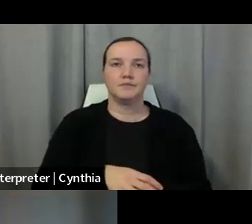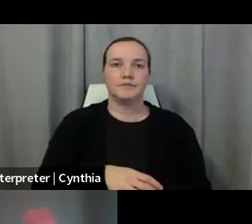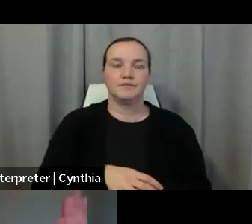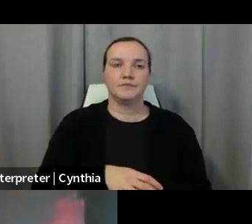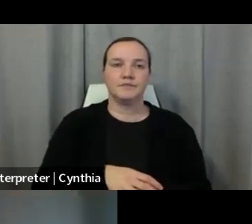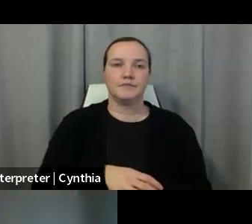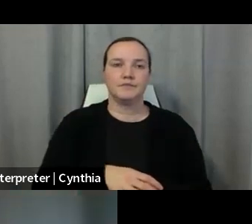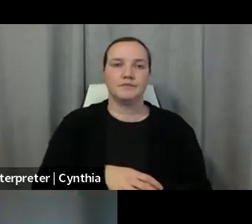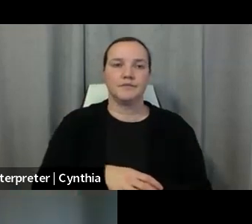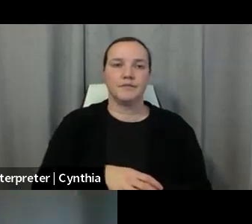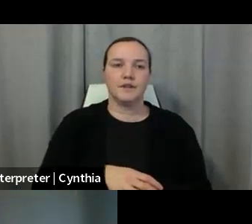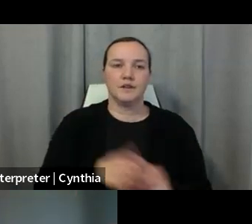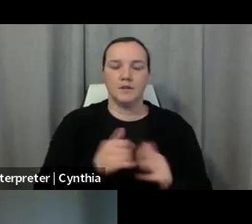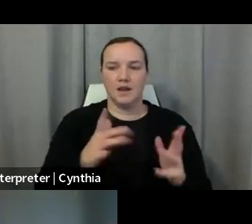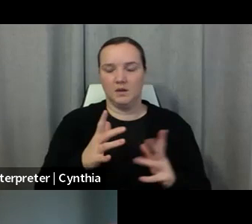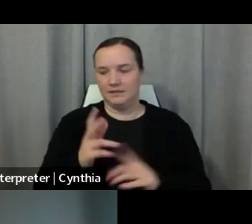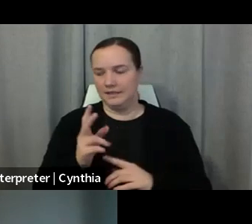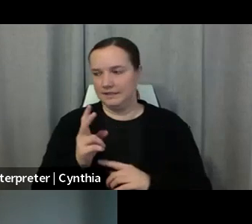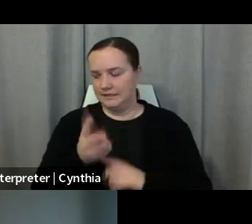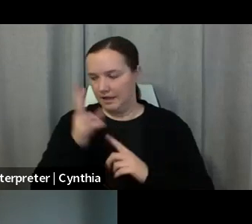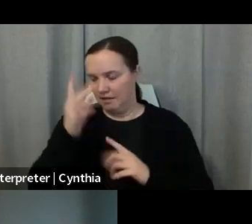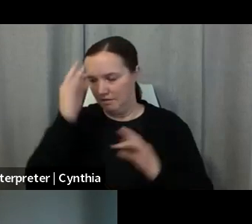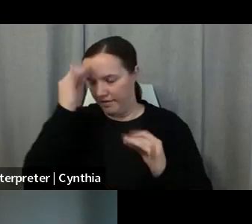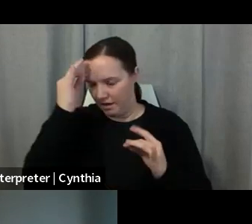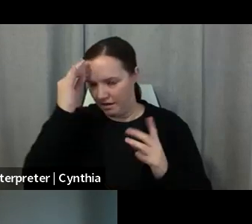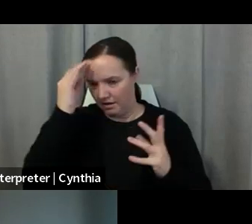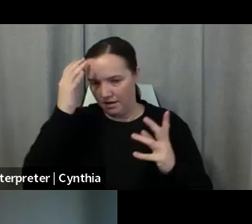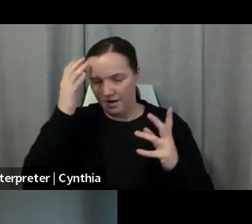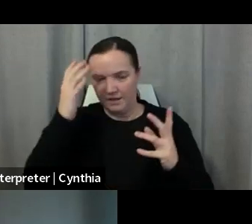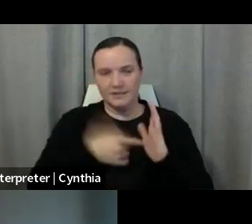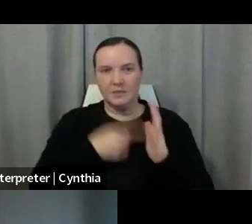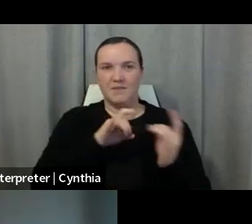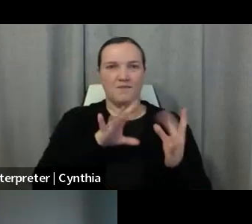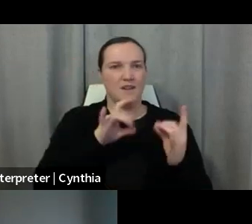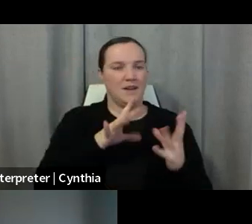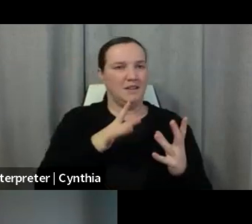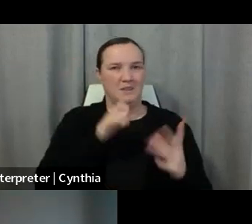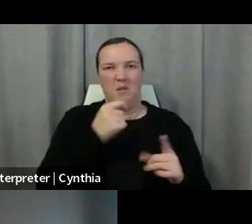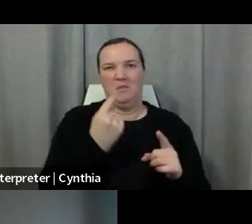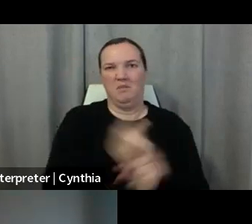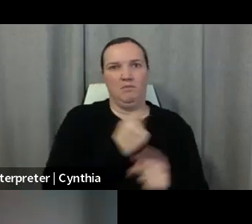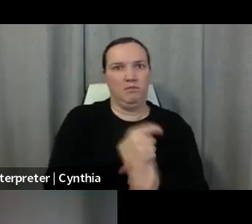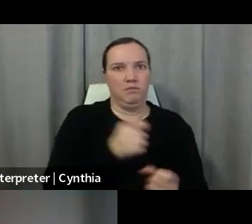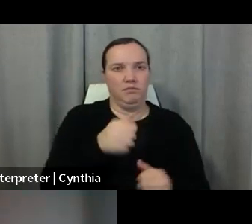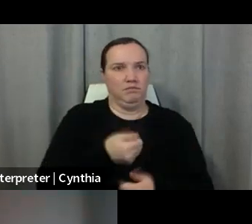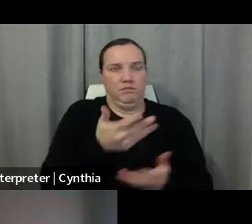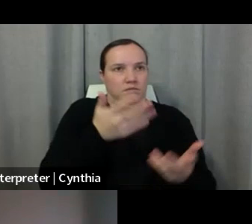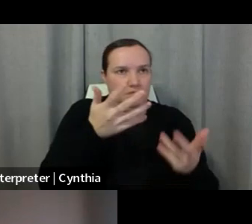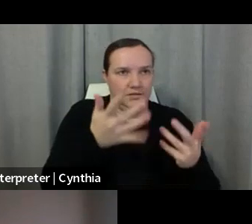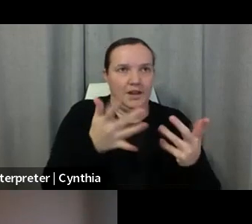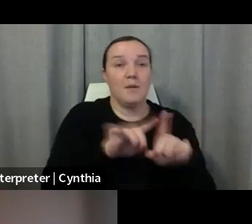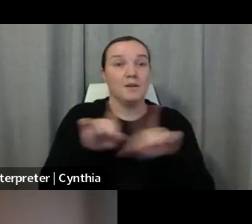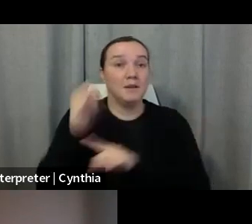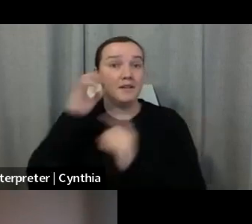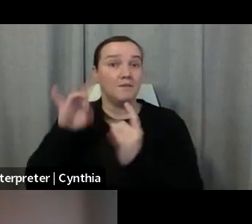that without some sober second thought, sometimes the feedback came out not in the most constructive way. And then also when feedback was